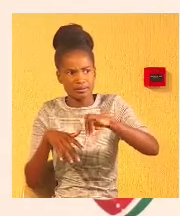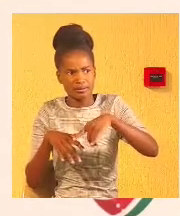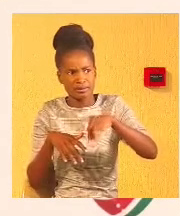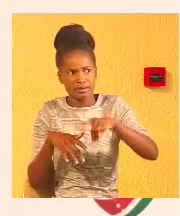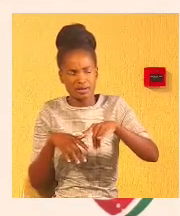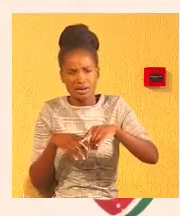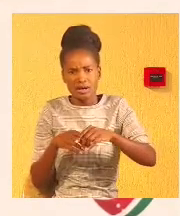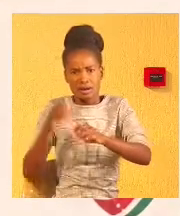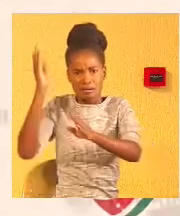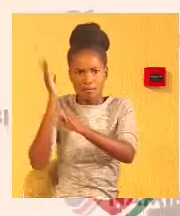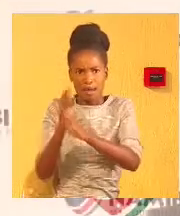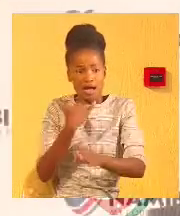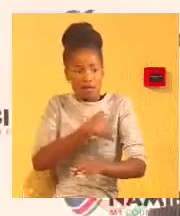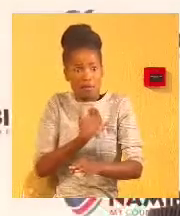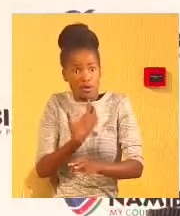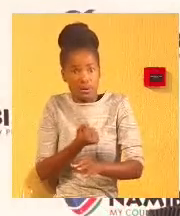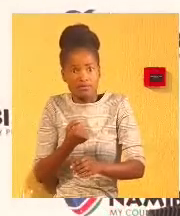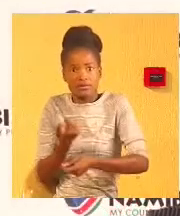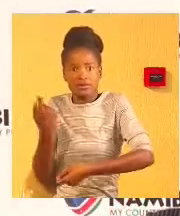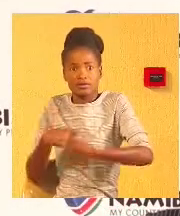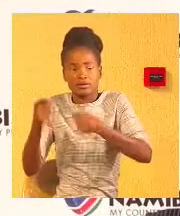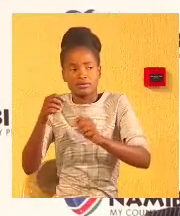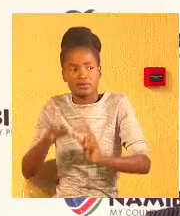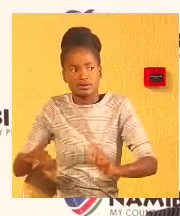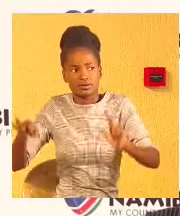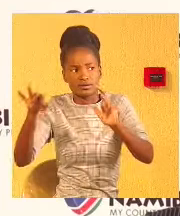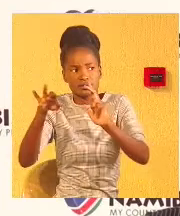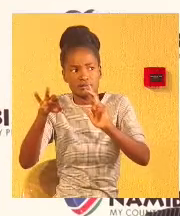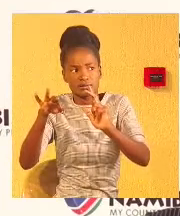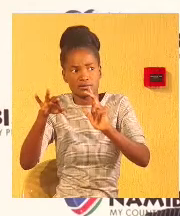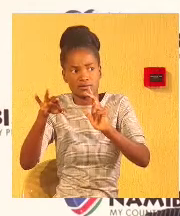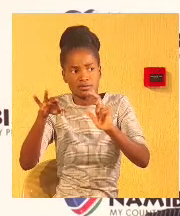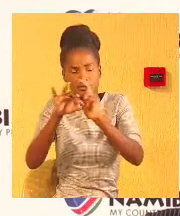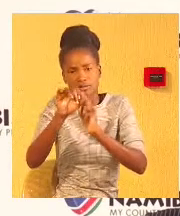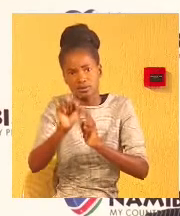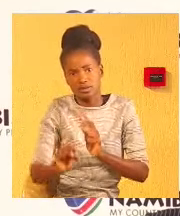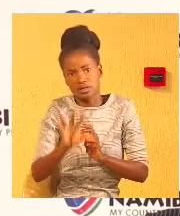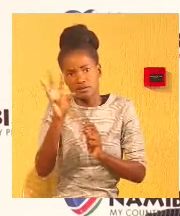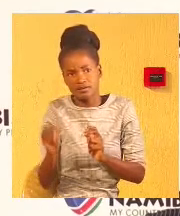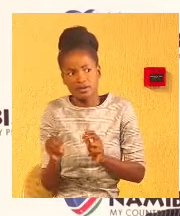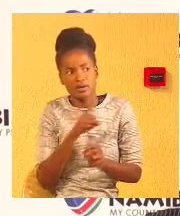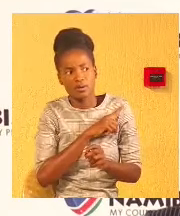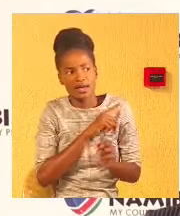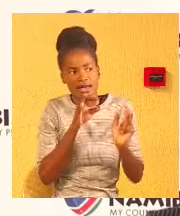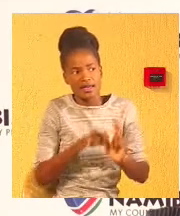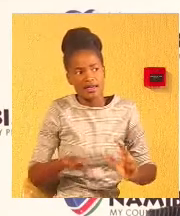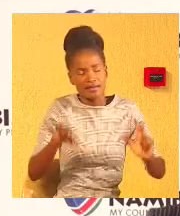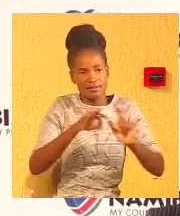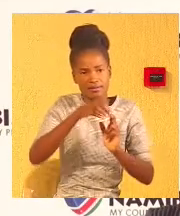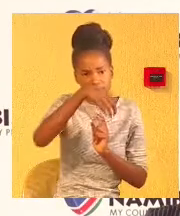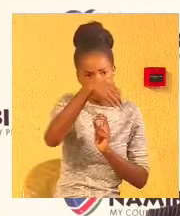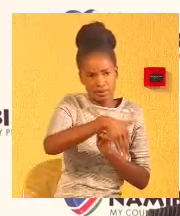live to South Africa. And that's because our farmers, the communal area, the communal farmers